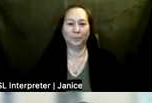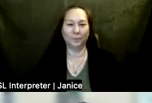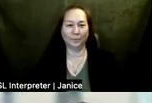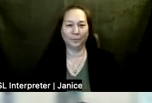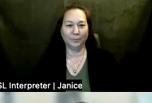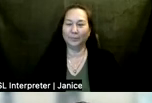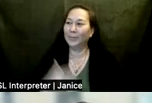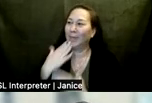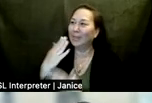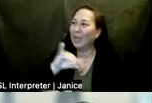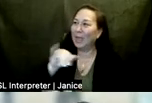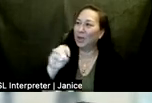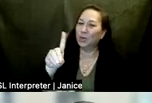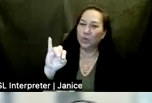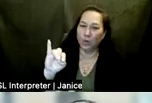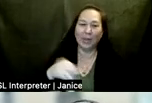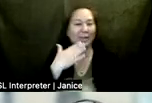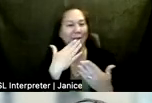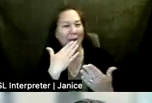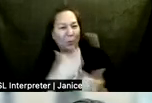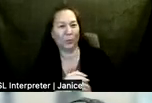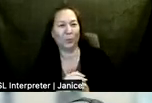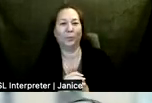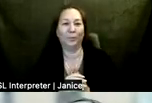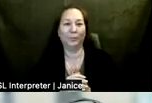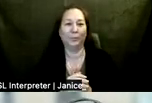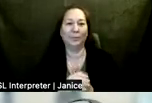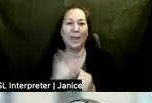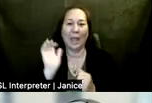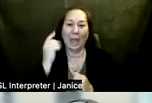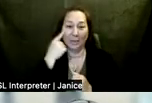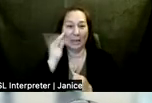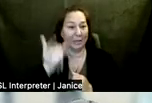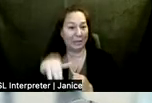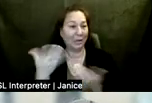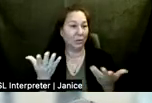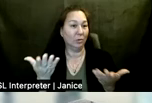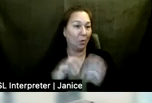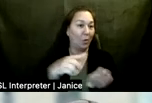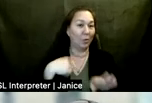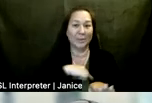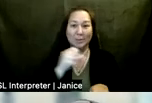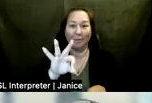Thanks, Jody. Thank Thank you. you. And with that, Great Shanique, I think you can close us off.